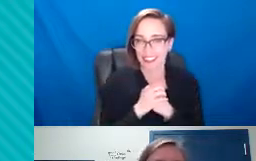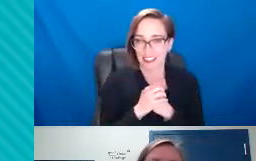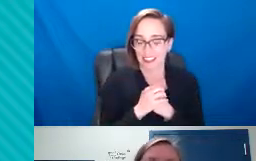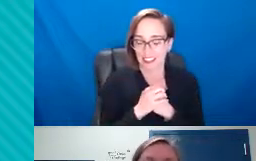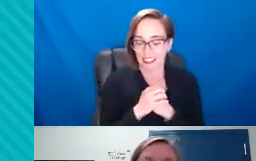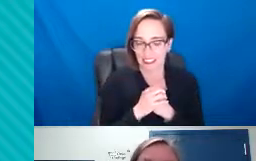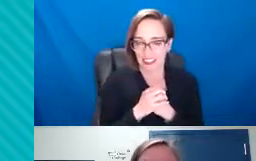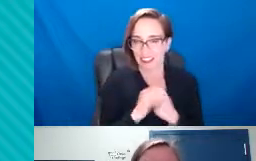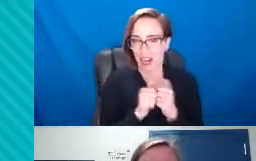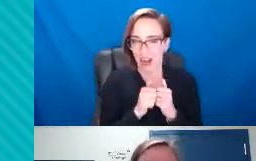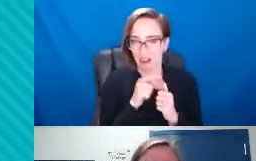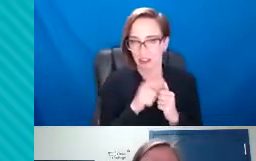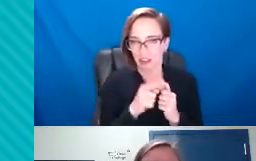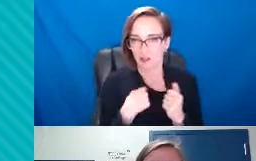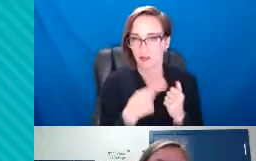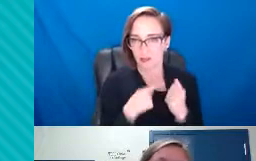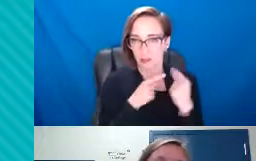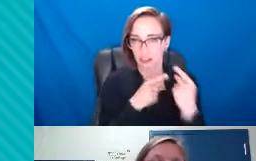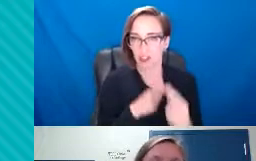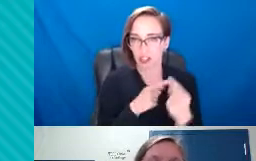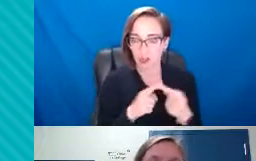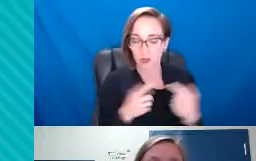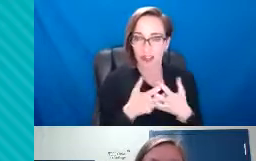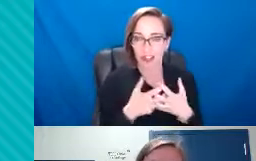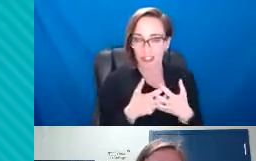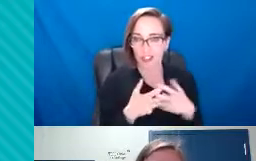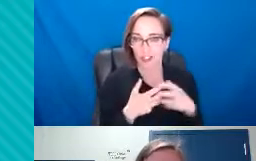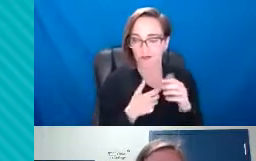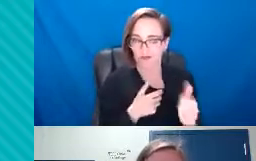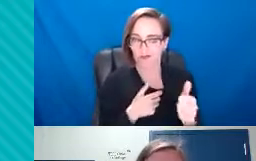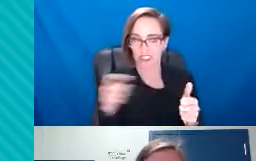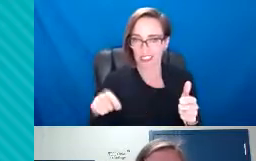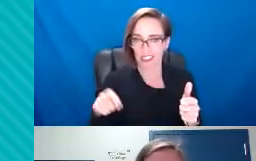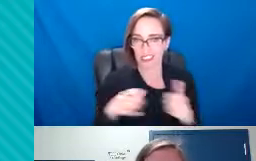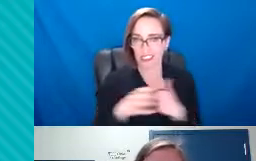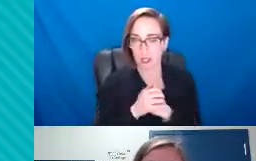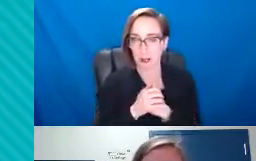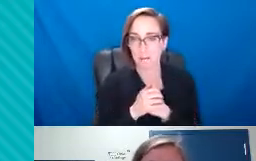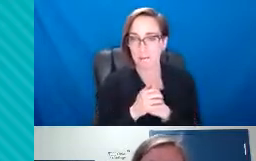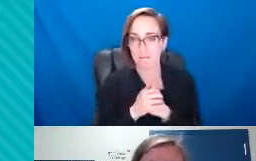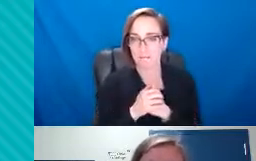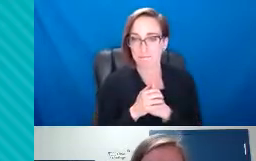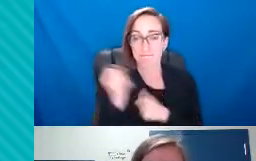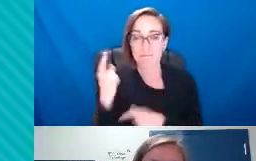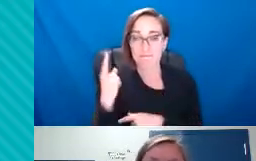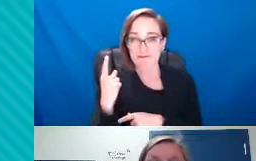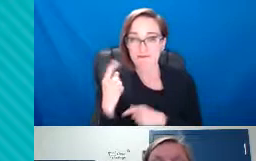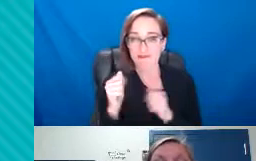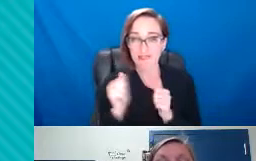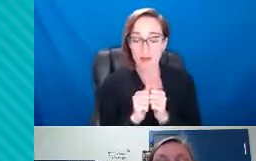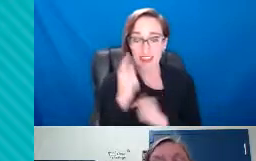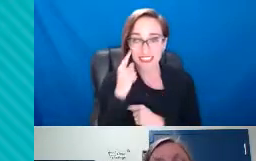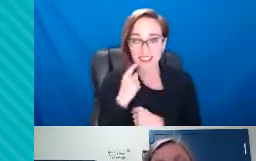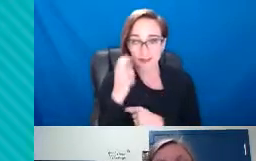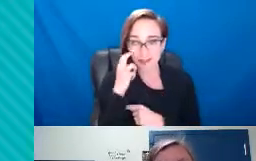struggled to match their communication. I guess what I have to say is that with deaf-blind